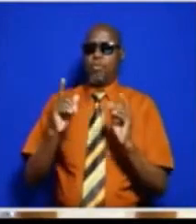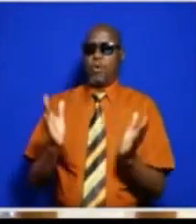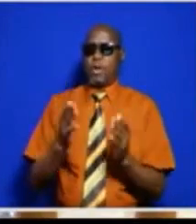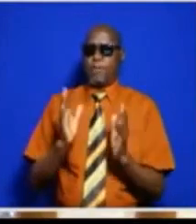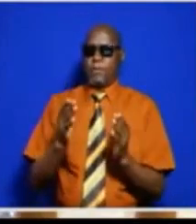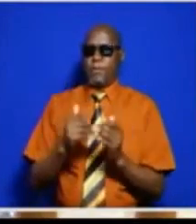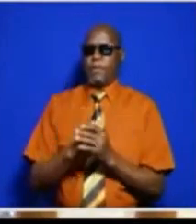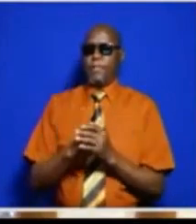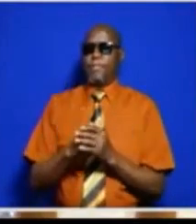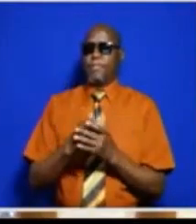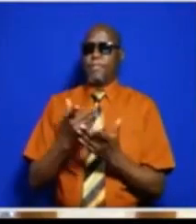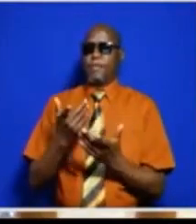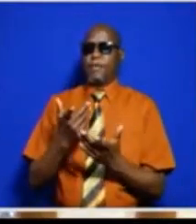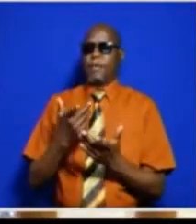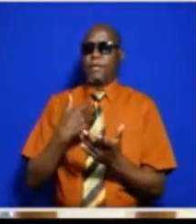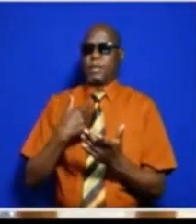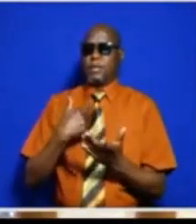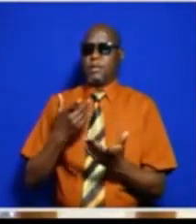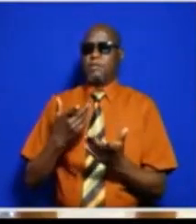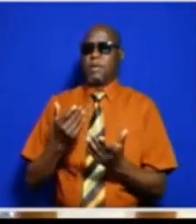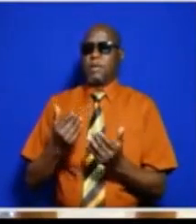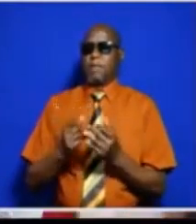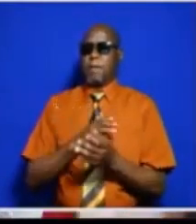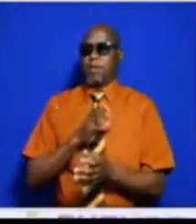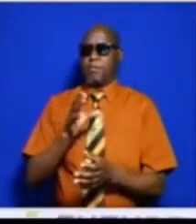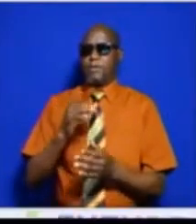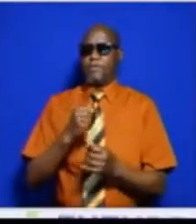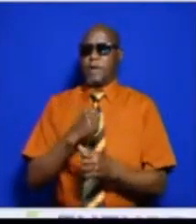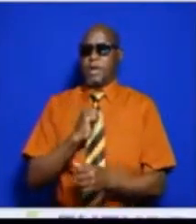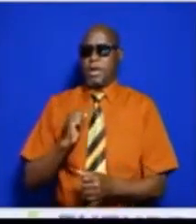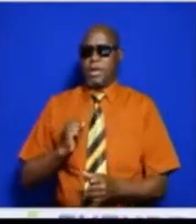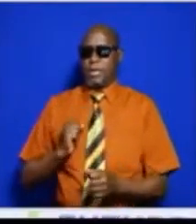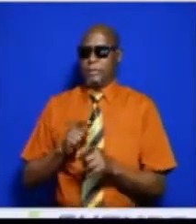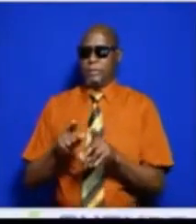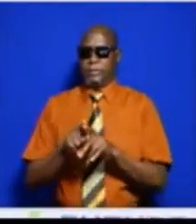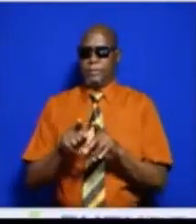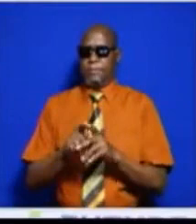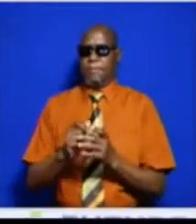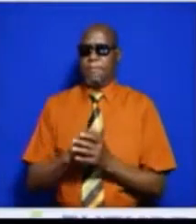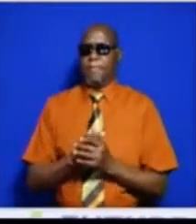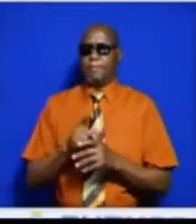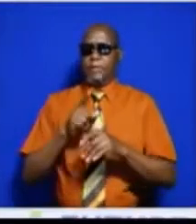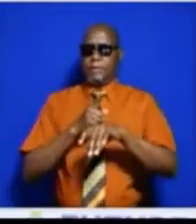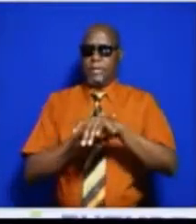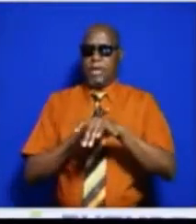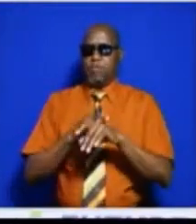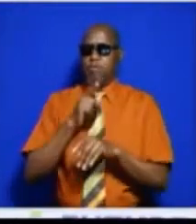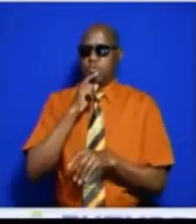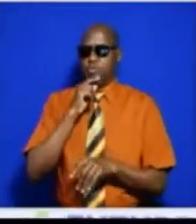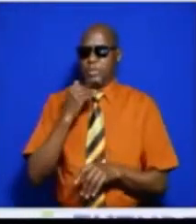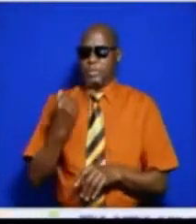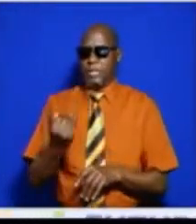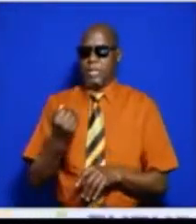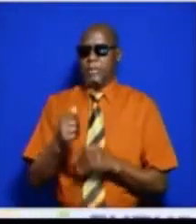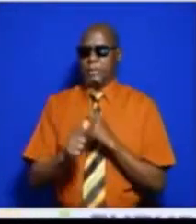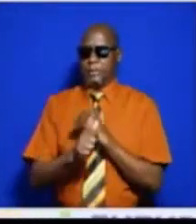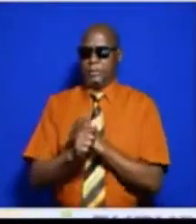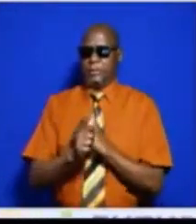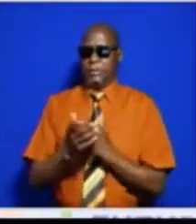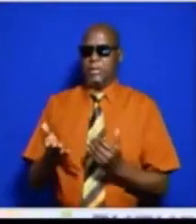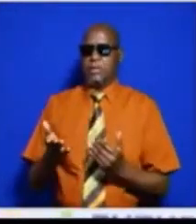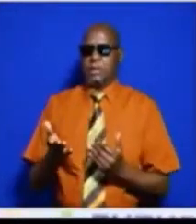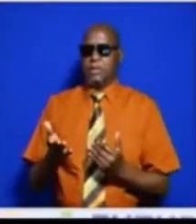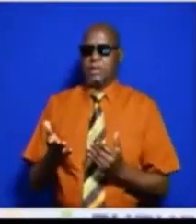well-being and empowerment of girls as well. So when the boy child is endangered, that means the entire